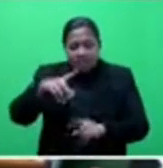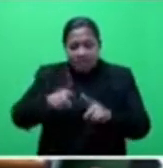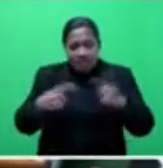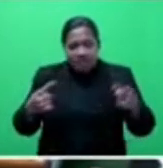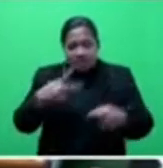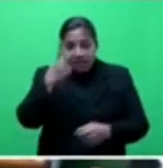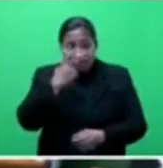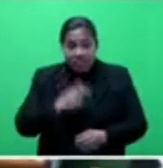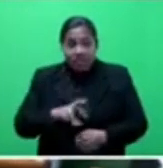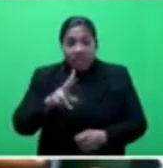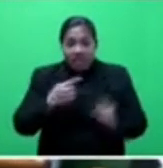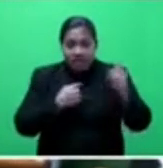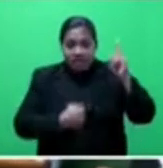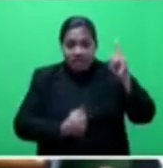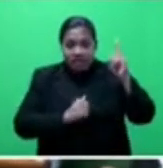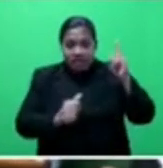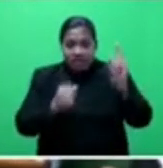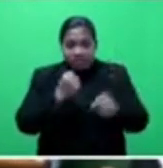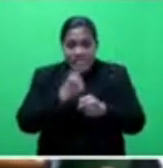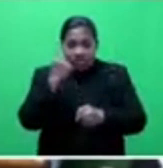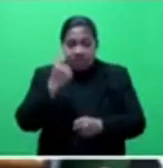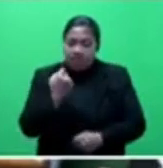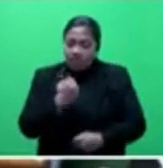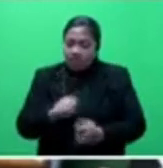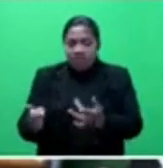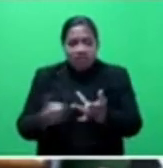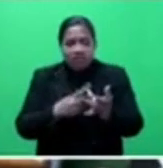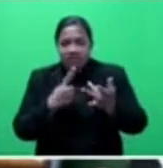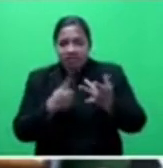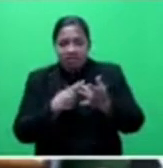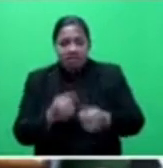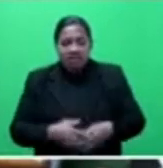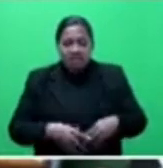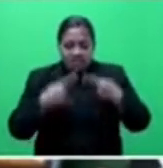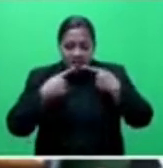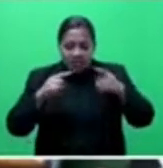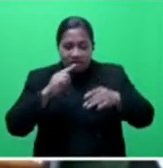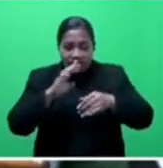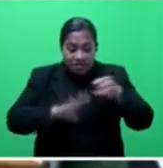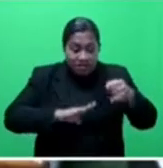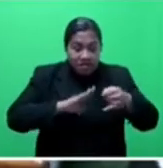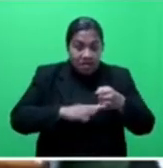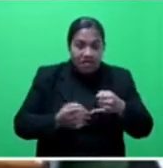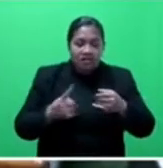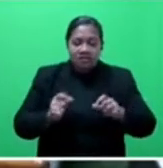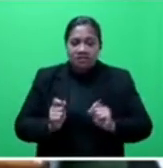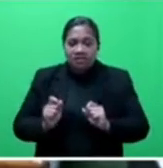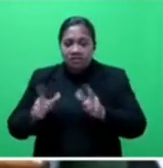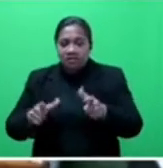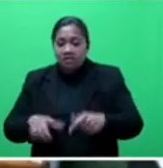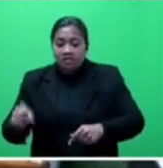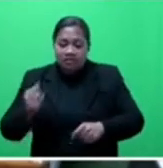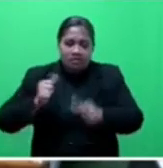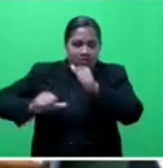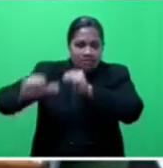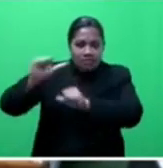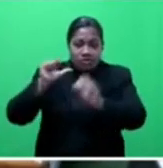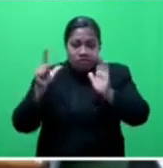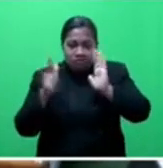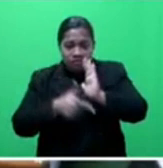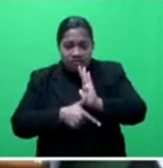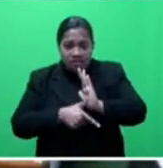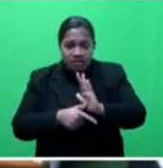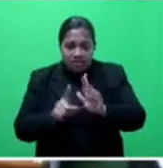for I am God, and there is no other, declaring the end from the beginning and from ancient times, things not